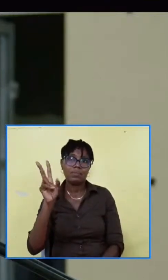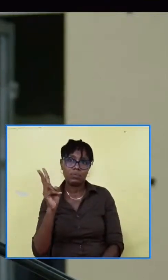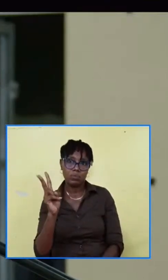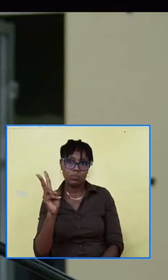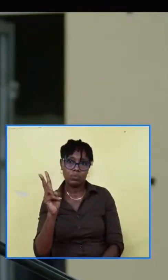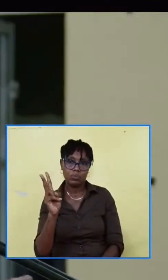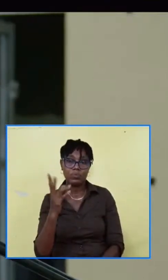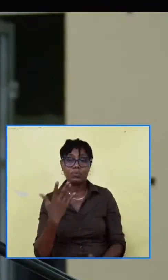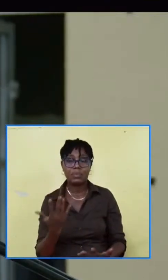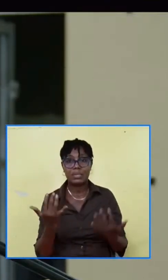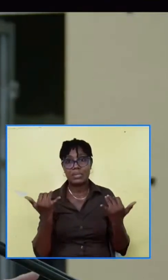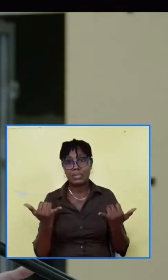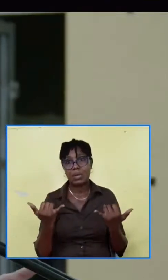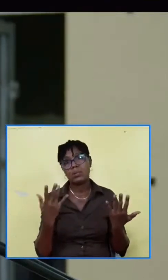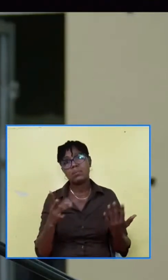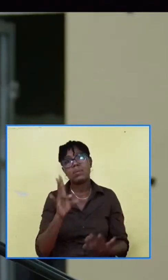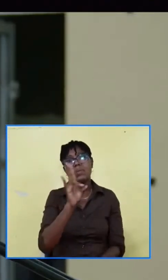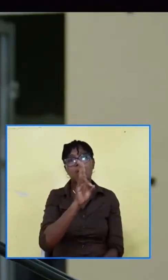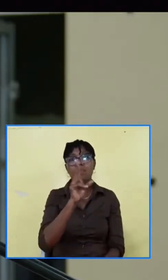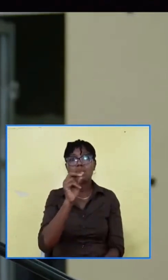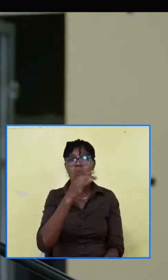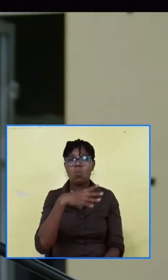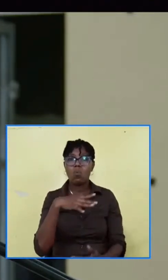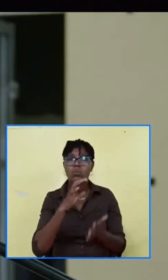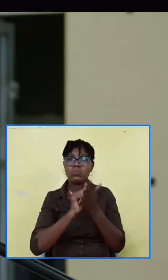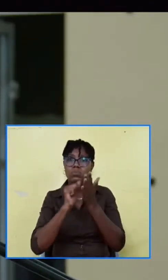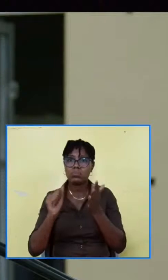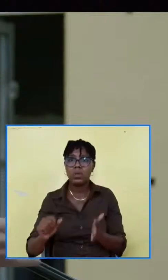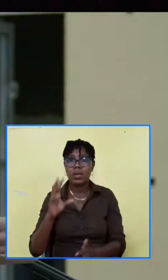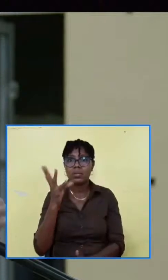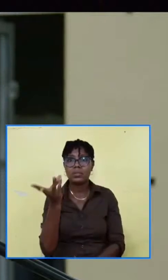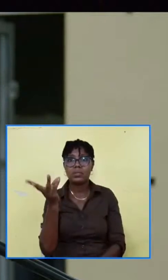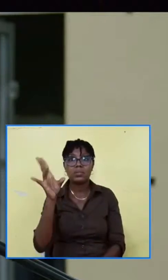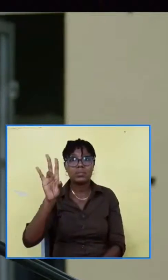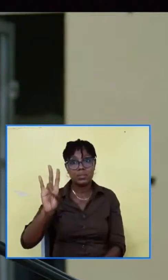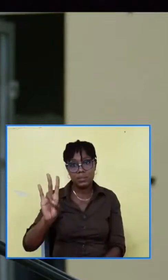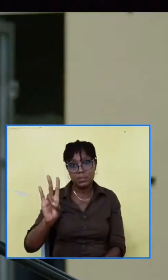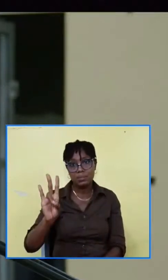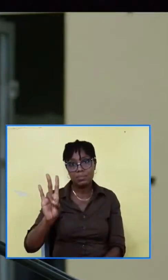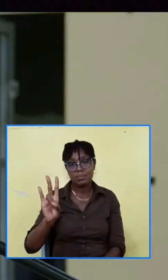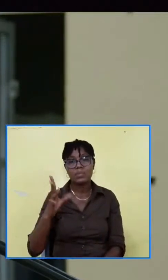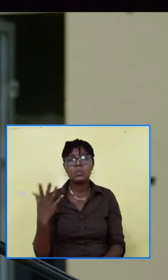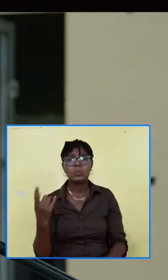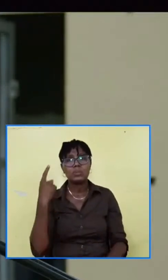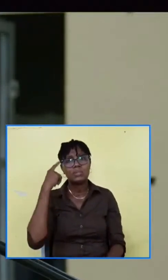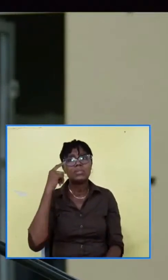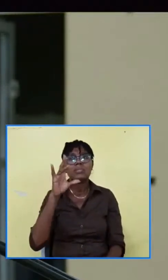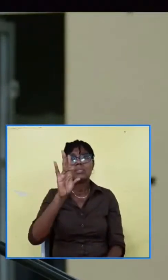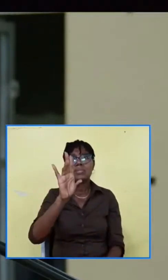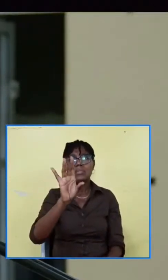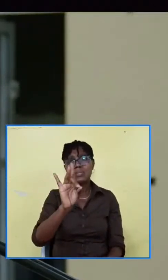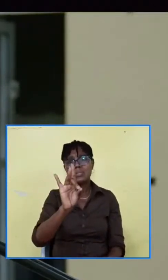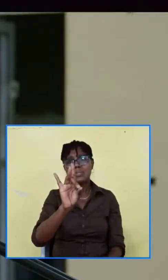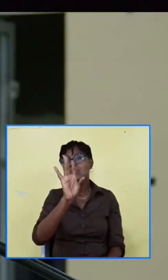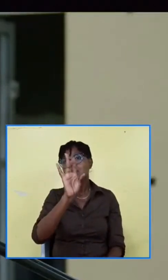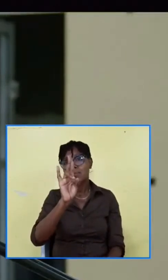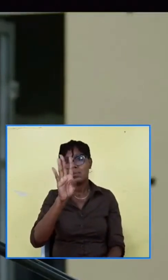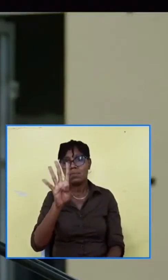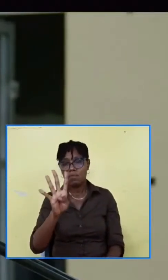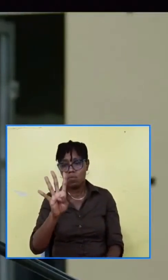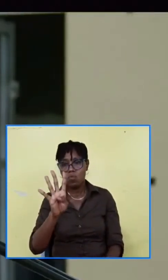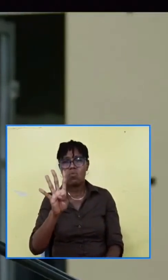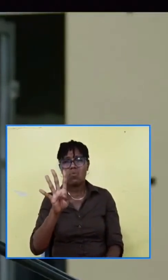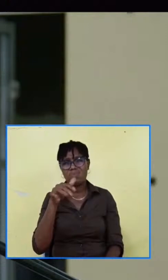and using the 74 minus the 67 to get the, so 74 was the average death rate. We